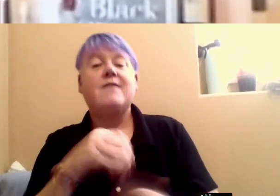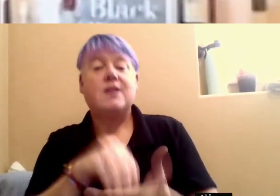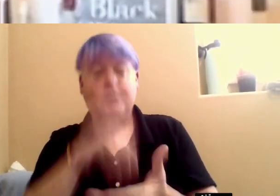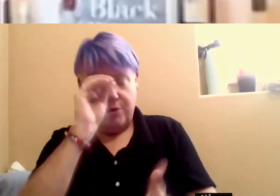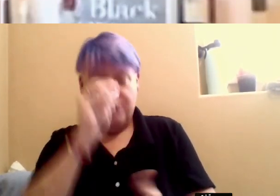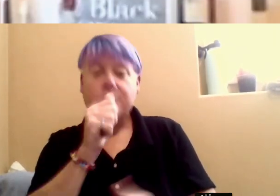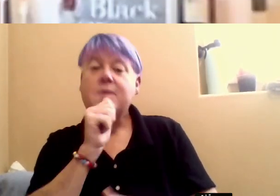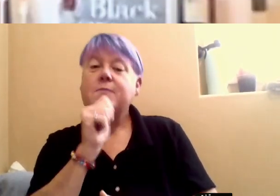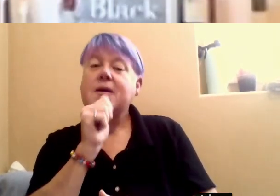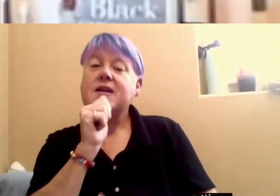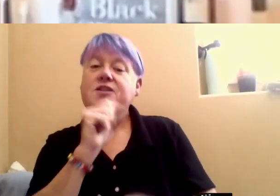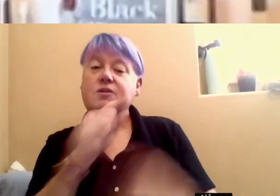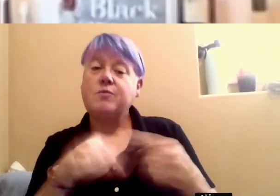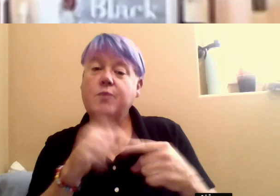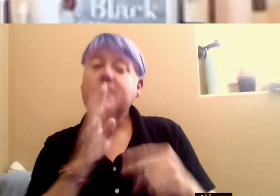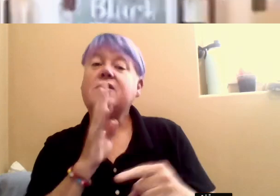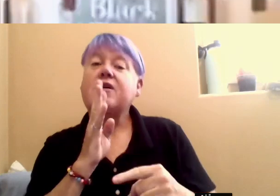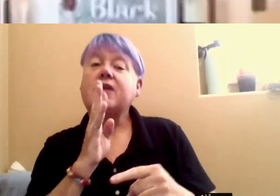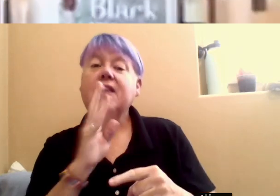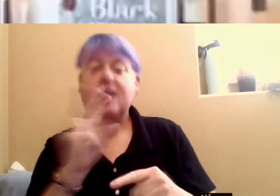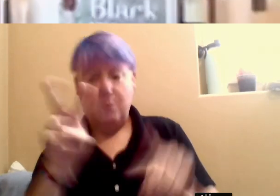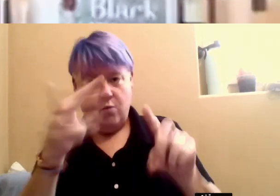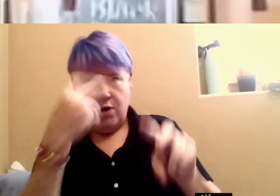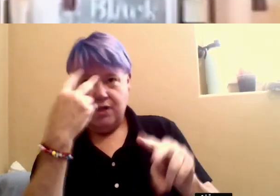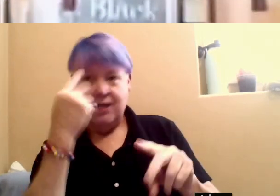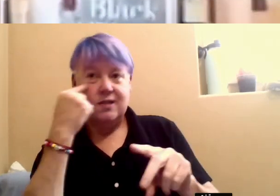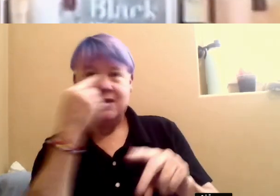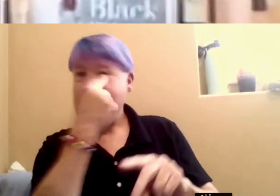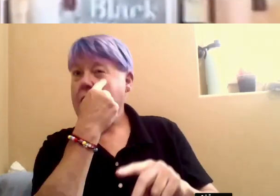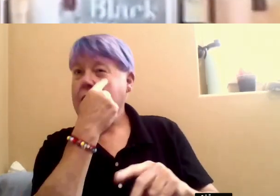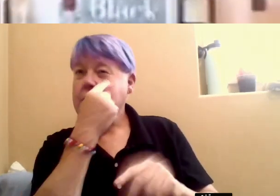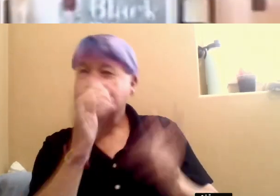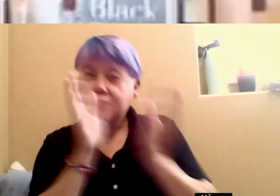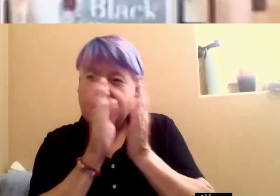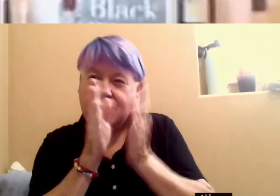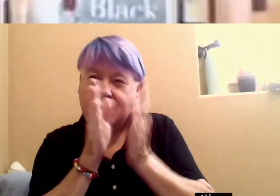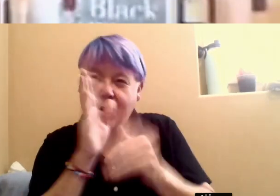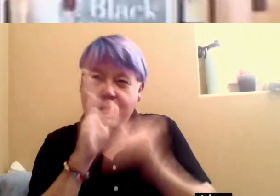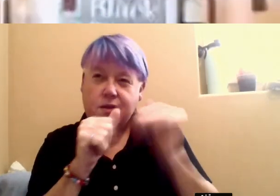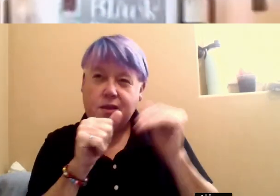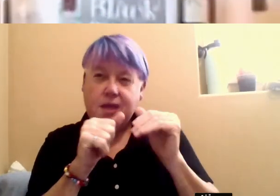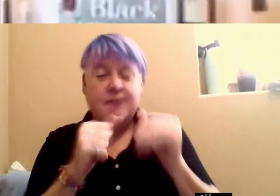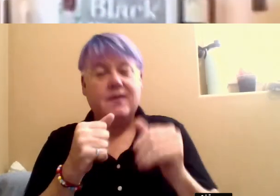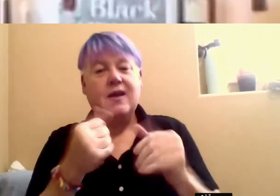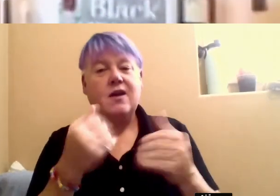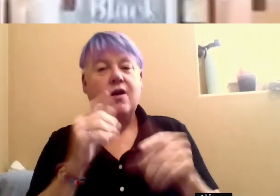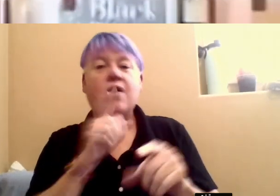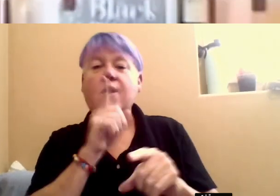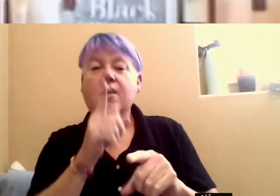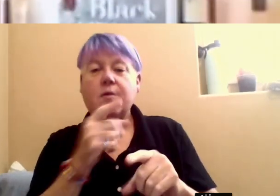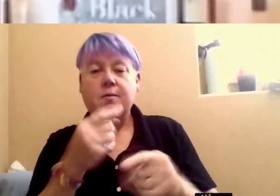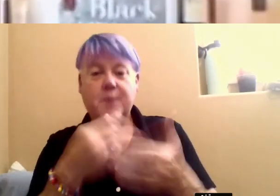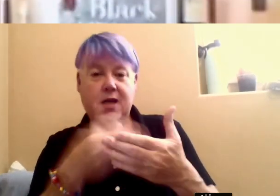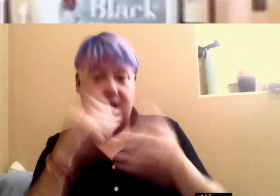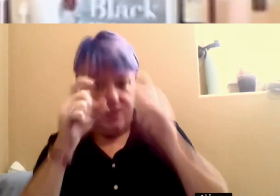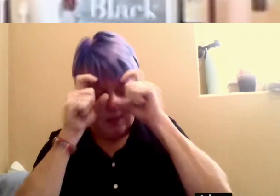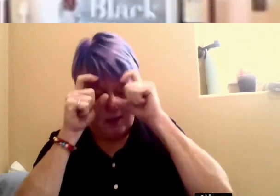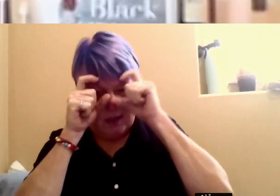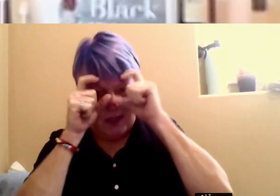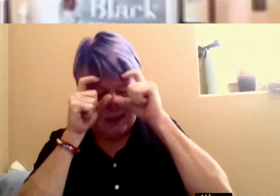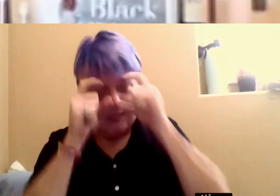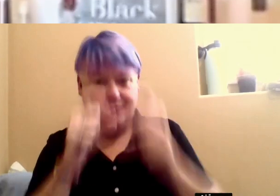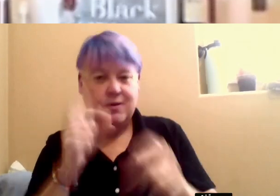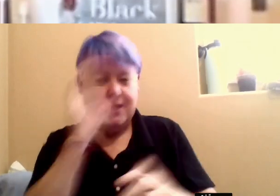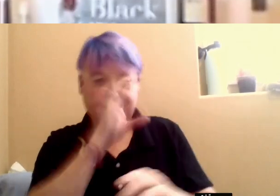with him, to watch his eyes, which are smaller than they appear behind prescription lenses, while they search for the right